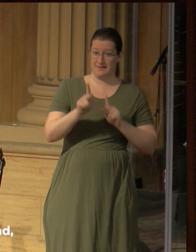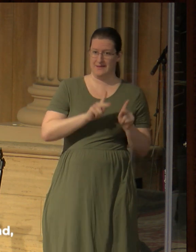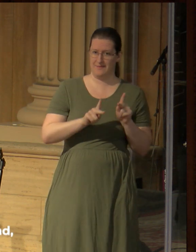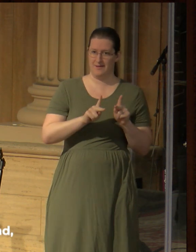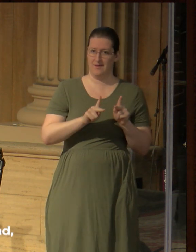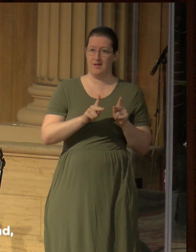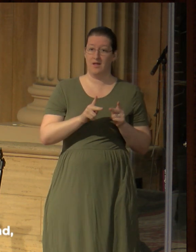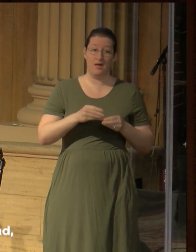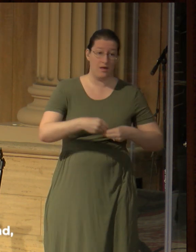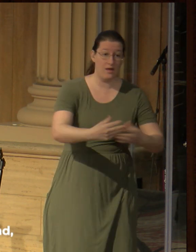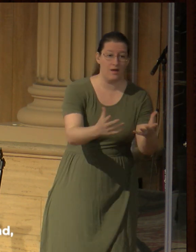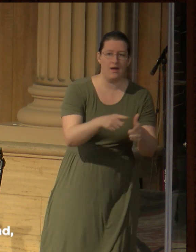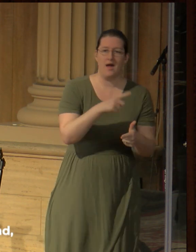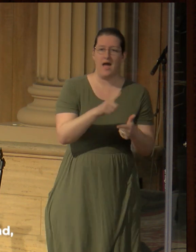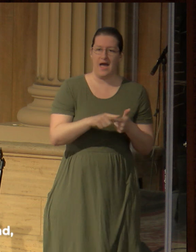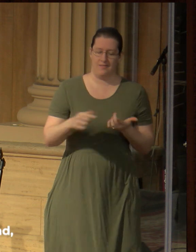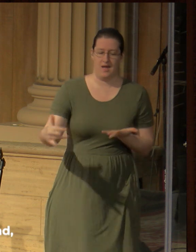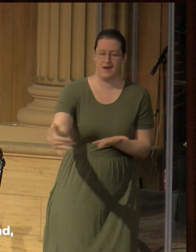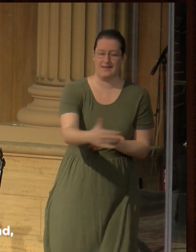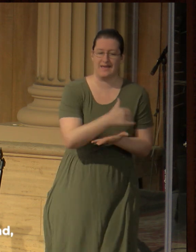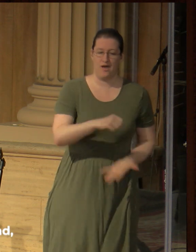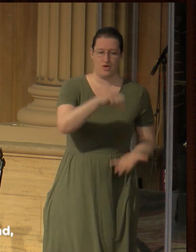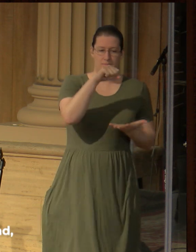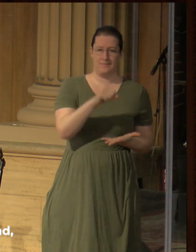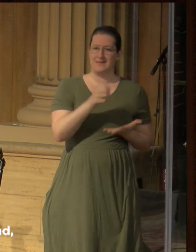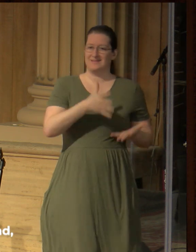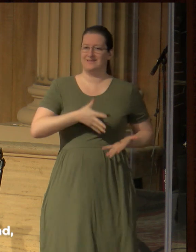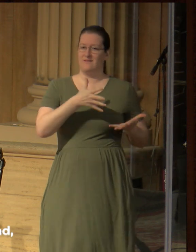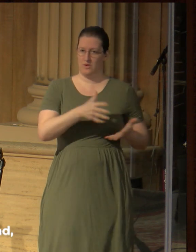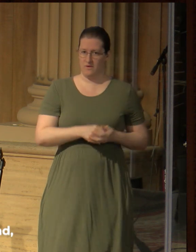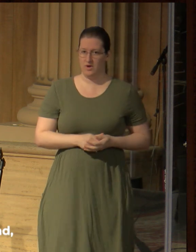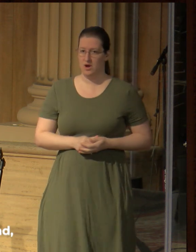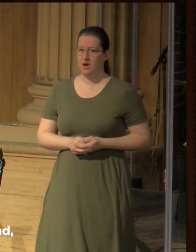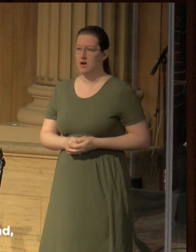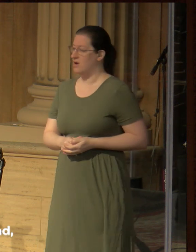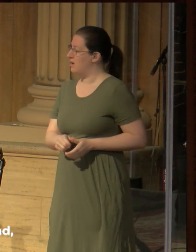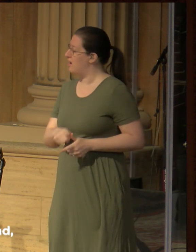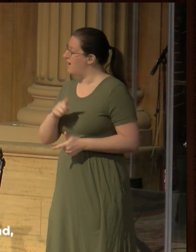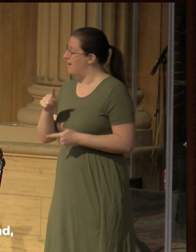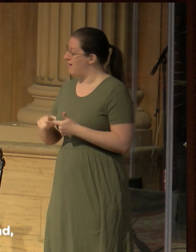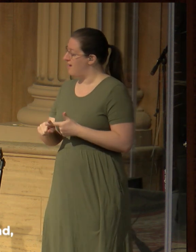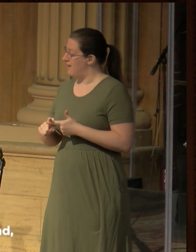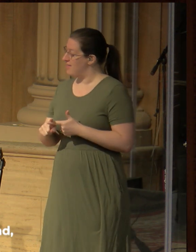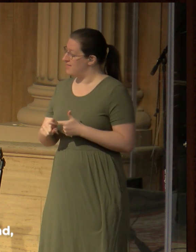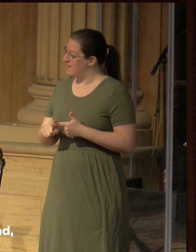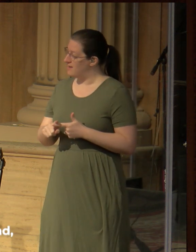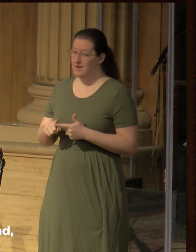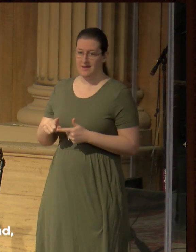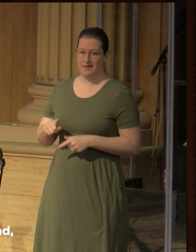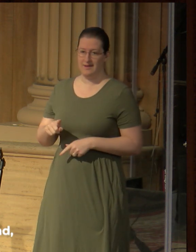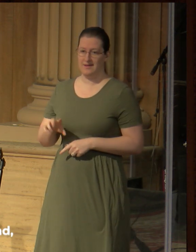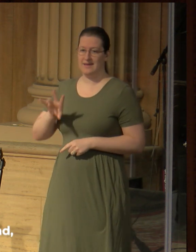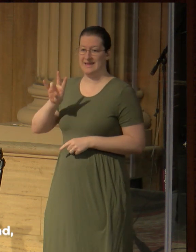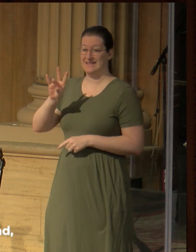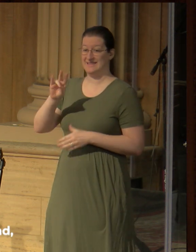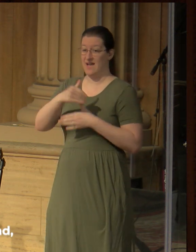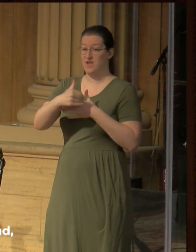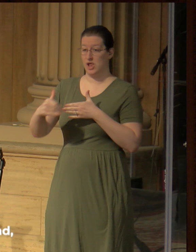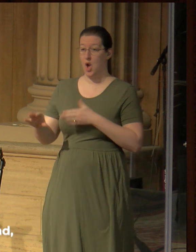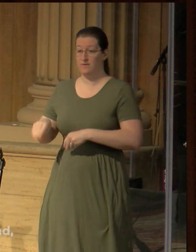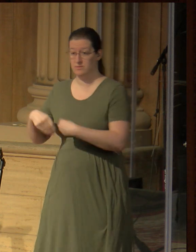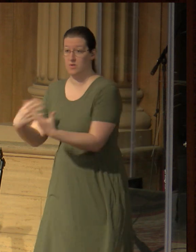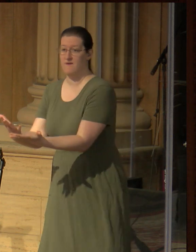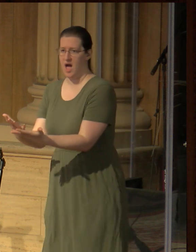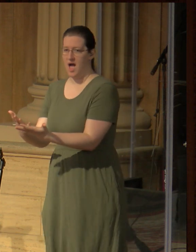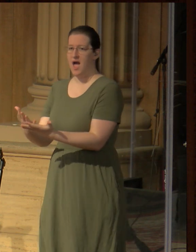gathered? Or the 7 loaves for the 4,000 and how many baskets you gathered? How is it that you fail to understand that I did not speak about bread?